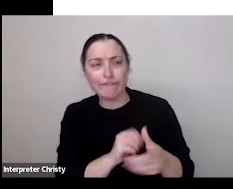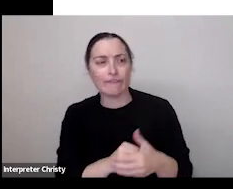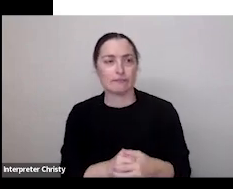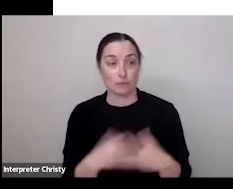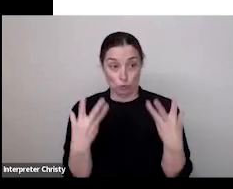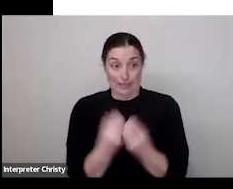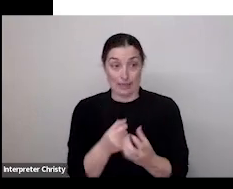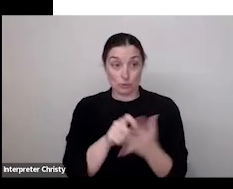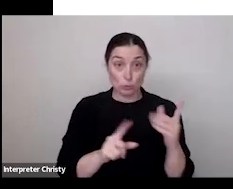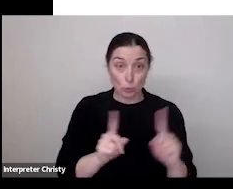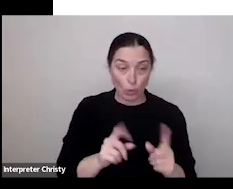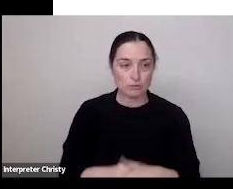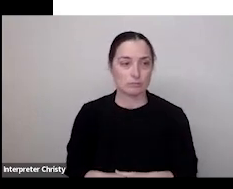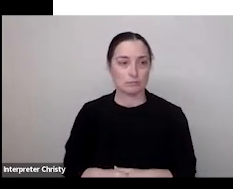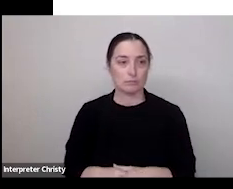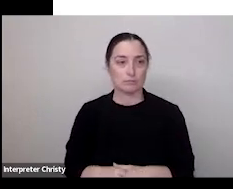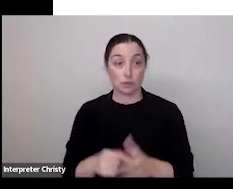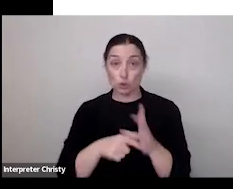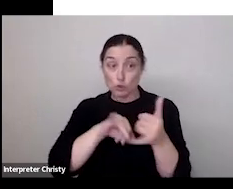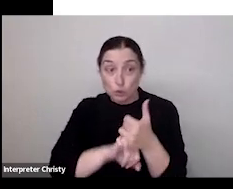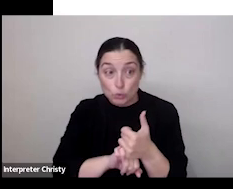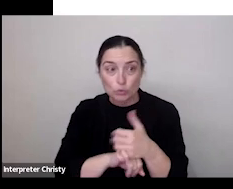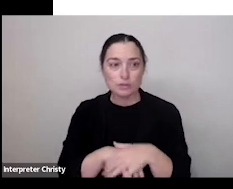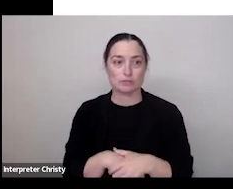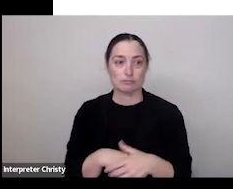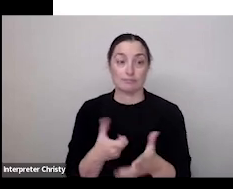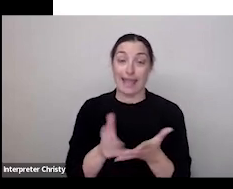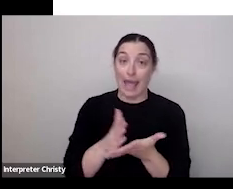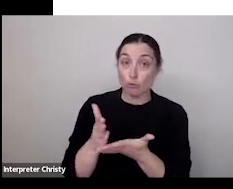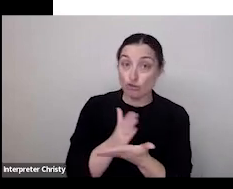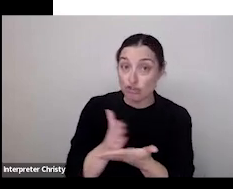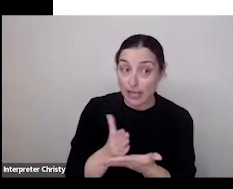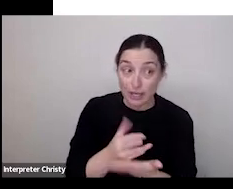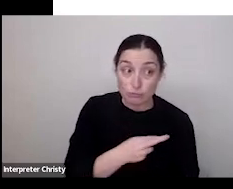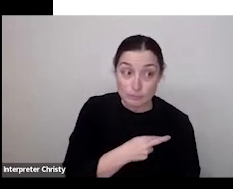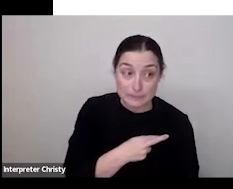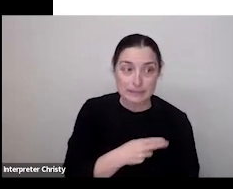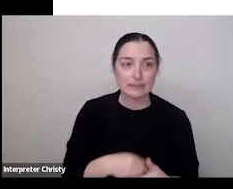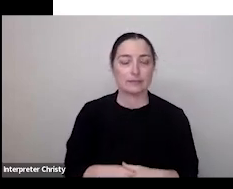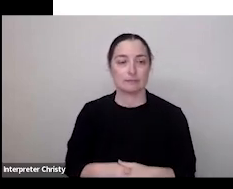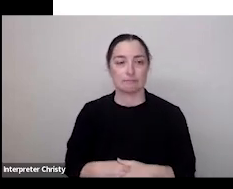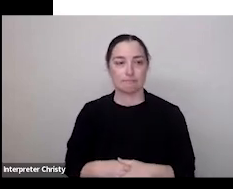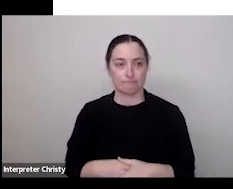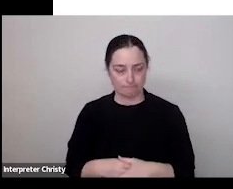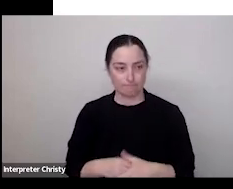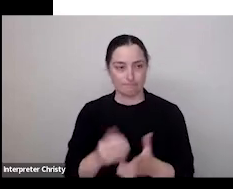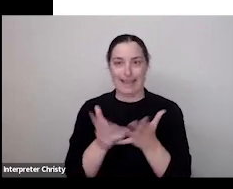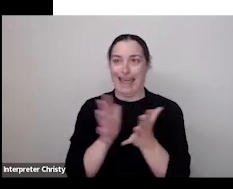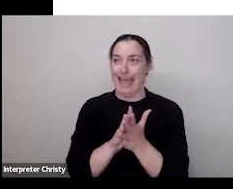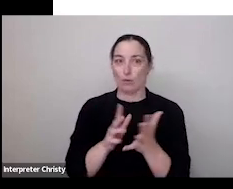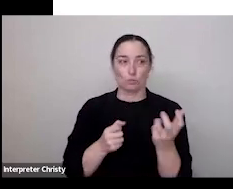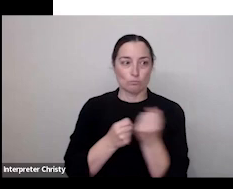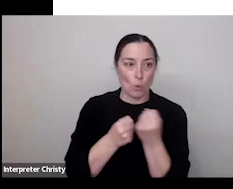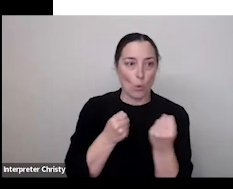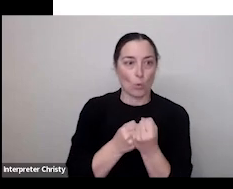together, what tools will we use, how will we share responsibility, what will enable and support us to